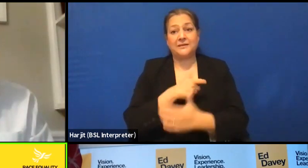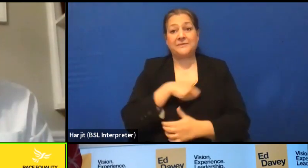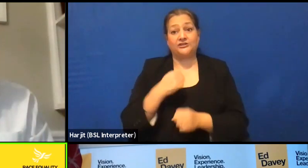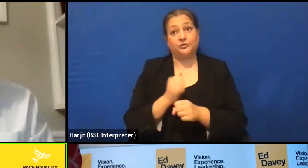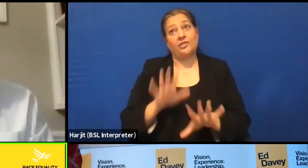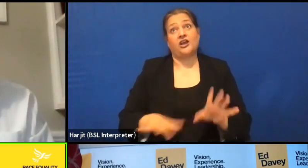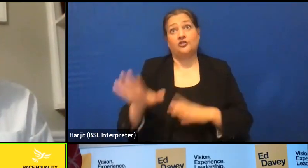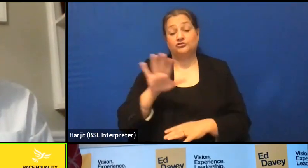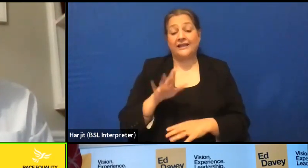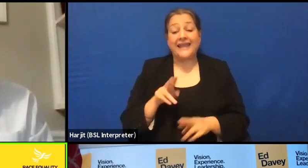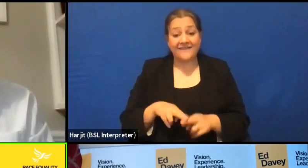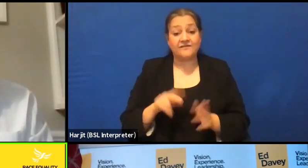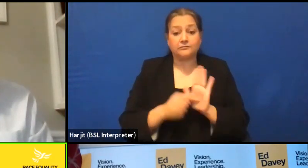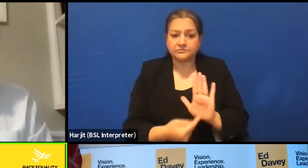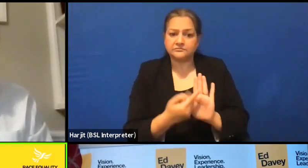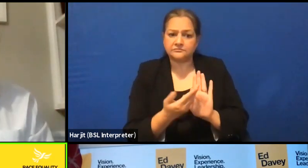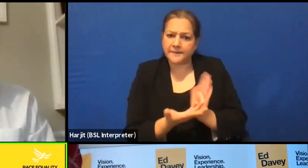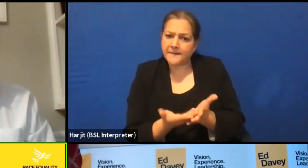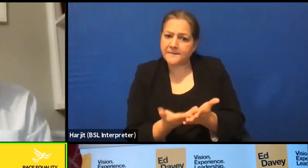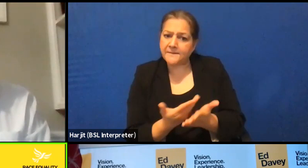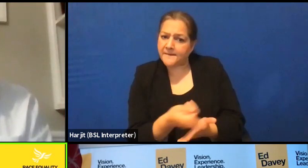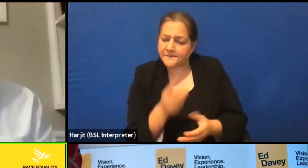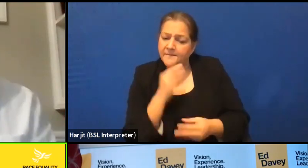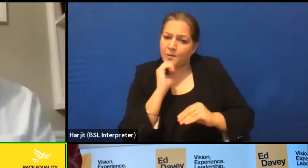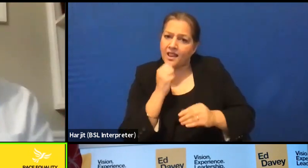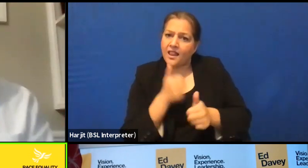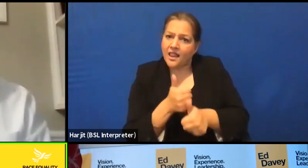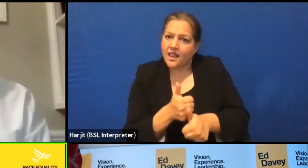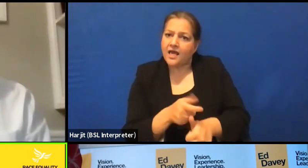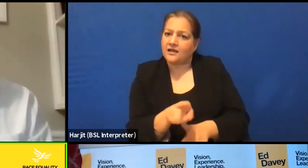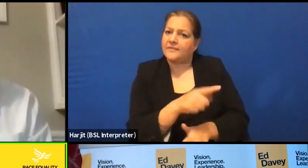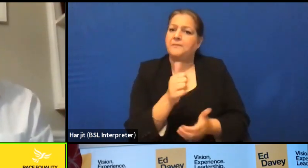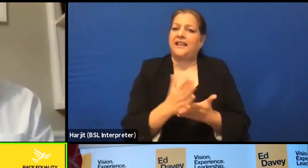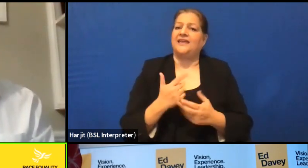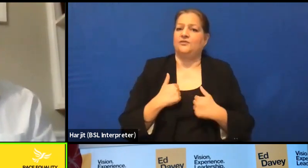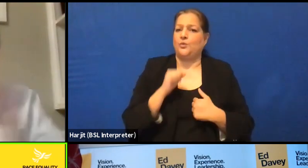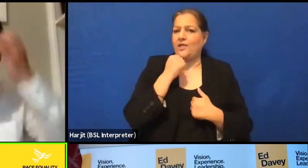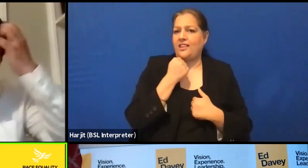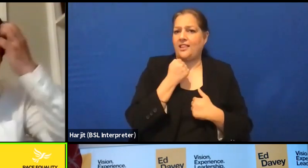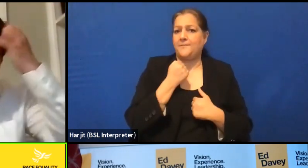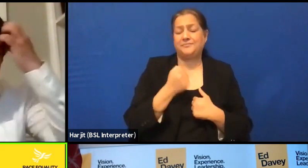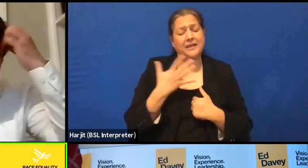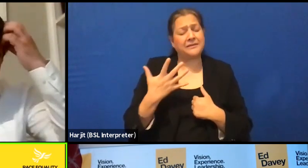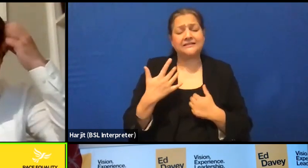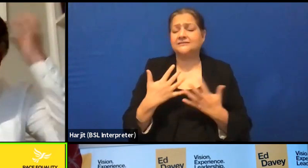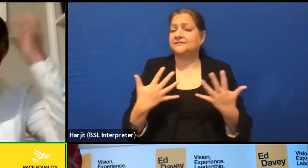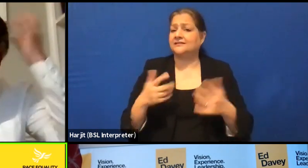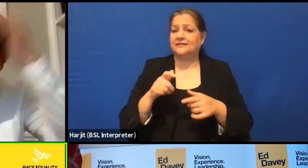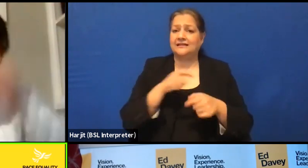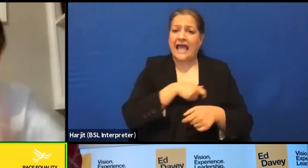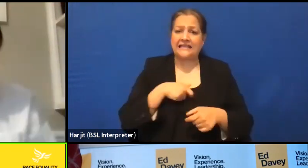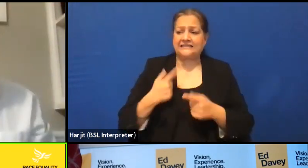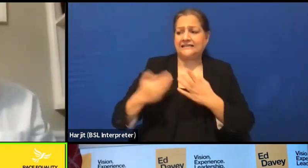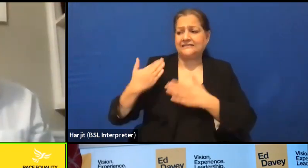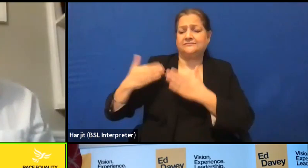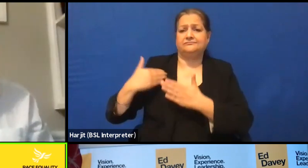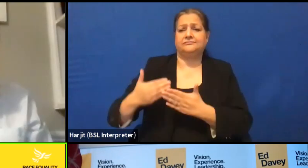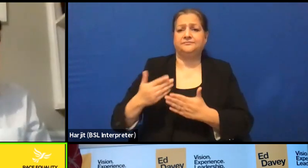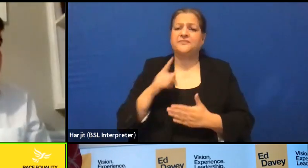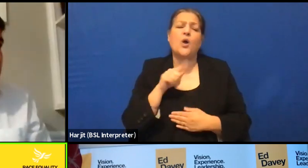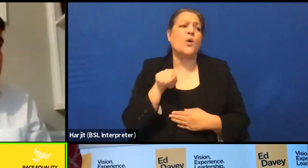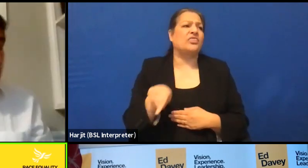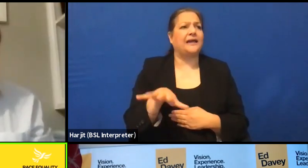you. And if you don't believe it, and actually a lot of memberships, and I've heard this from several candidates over the years, people say, oh, X place is not